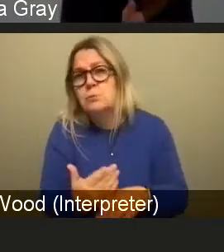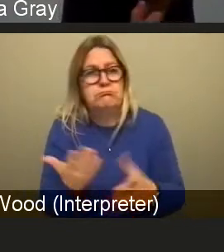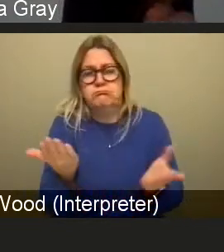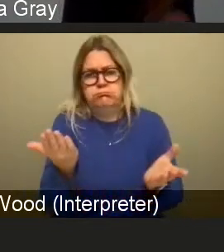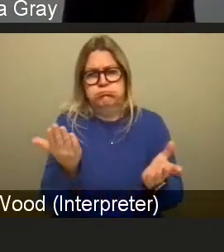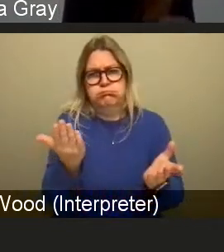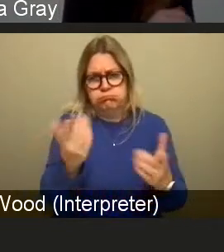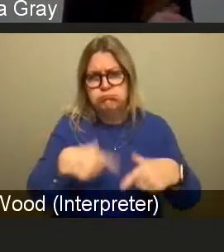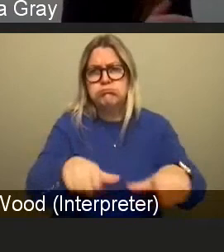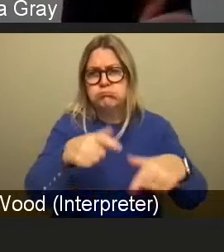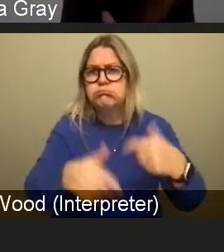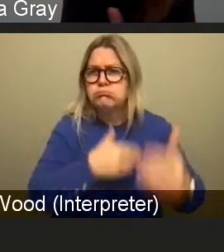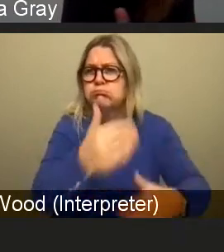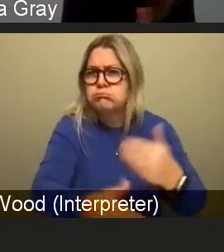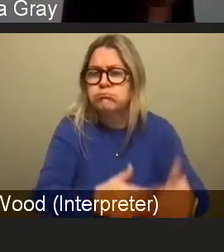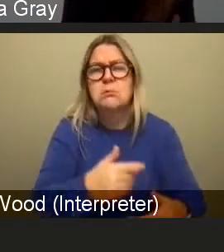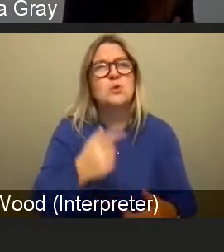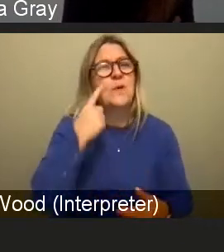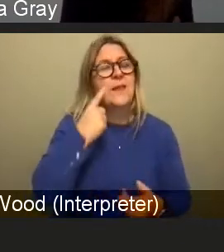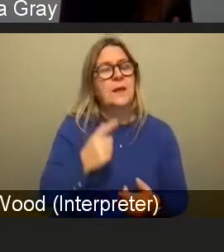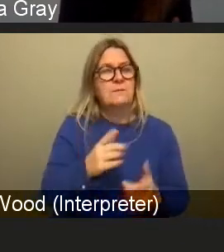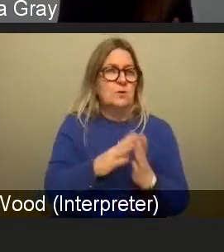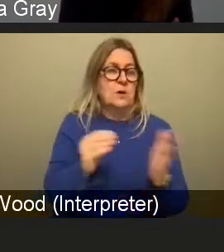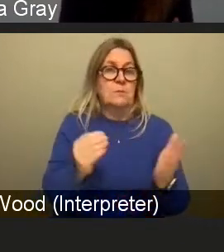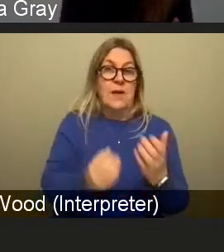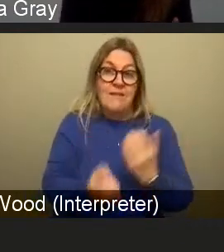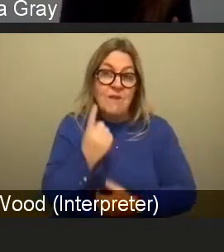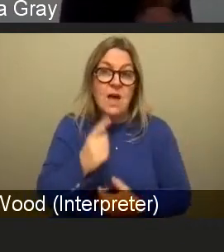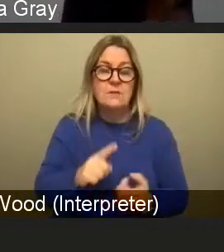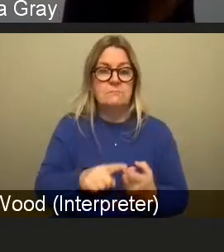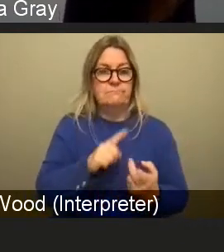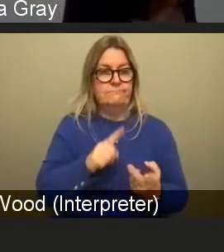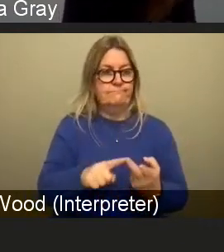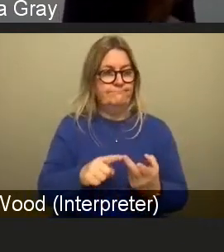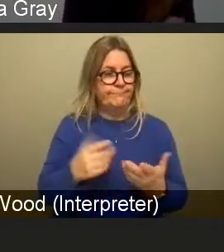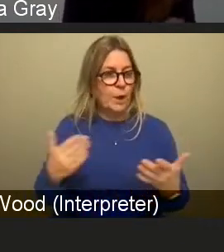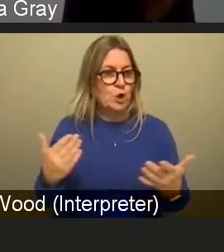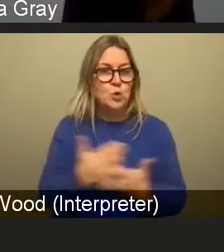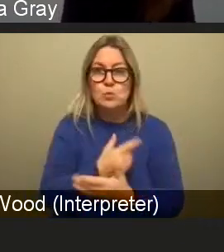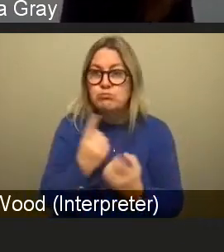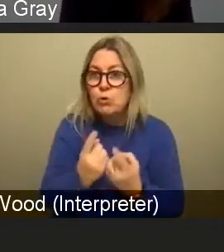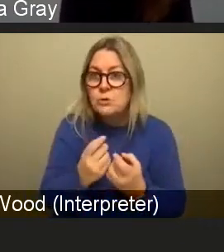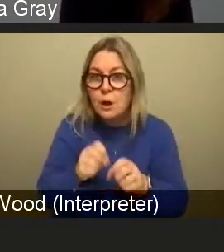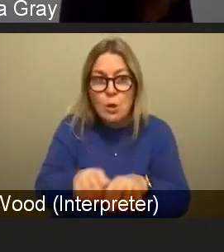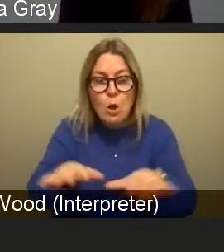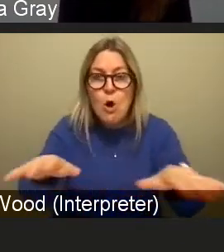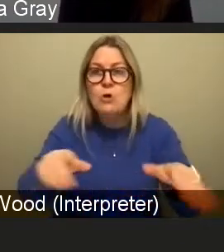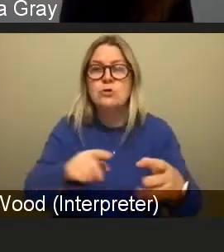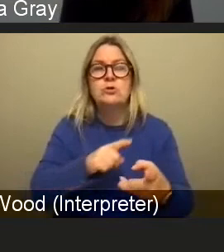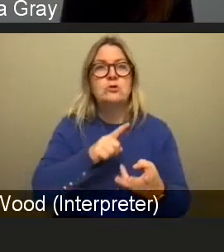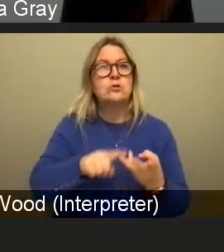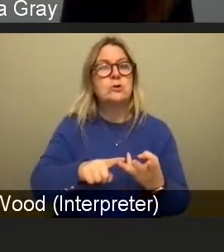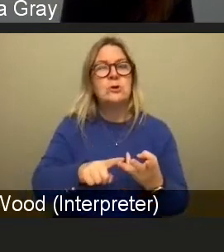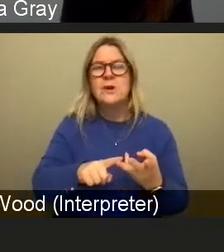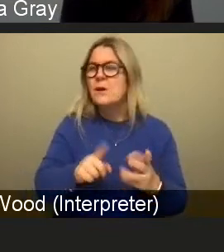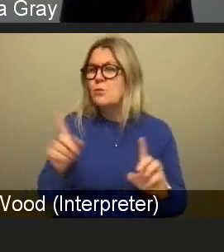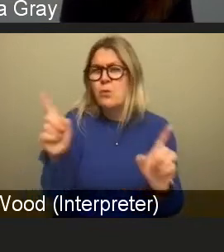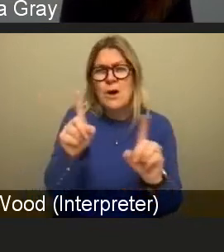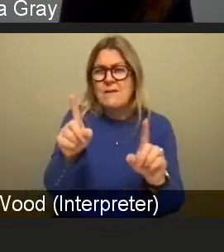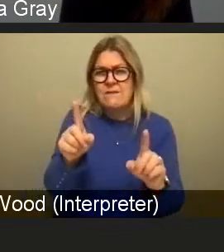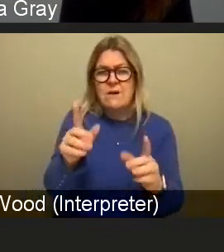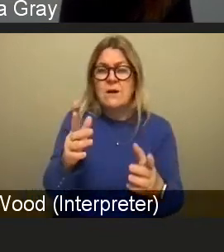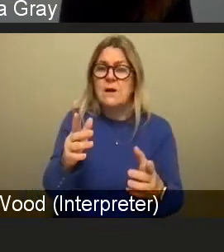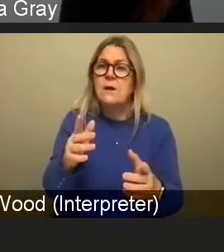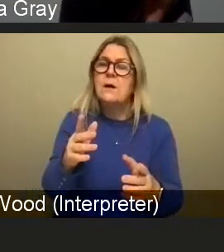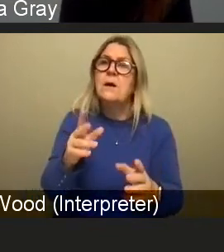it's an event we're holding, if it's a new project or product, thinking about inclusion from the outset for all underrepresented groups and trying